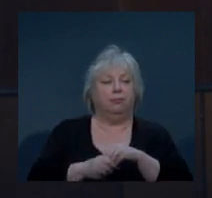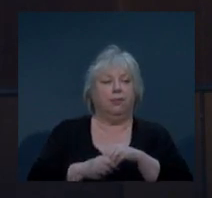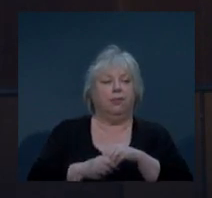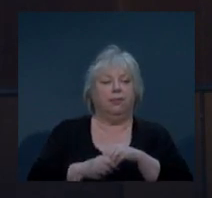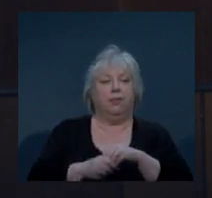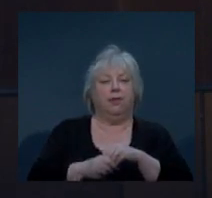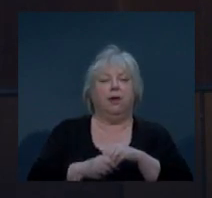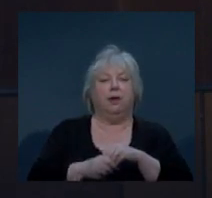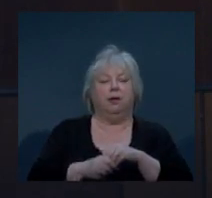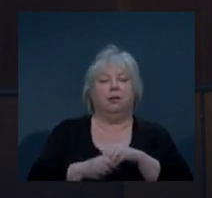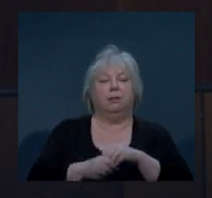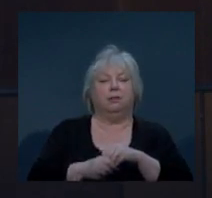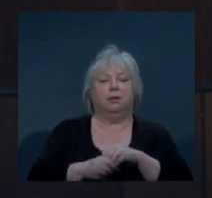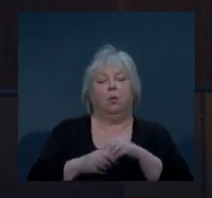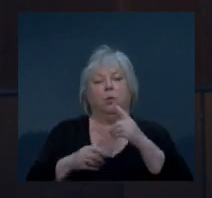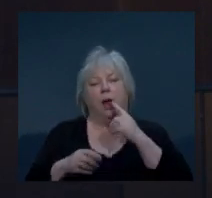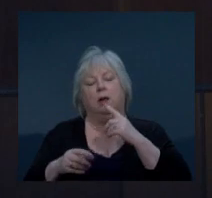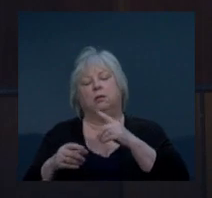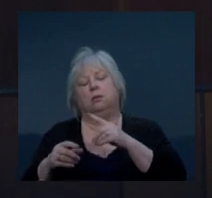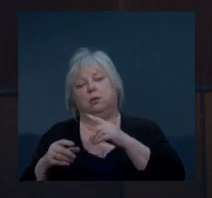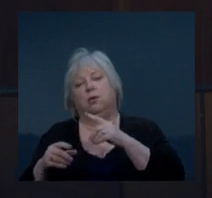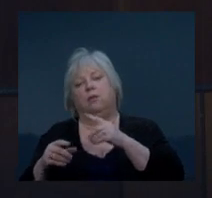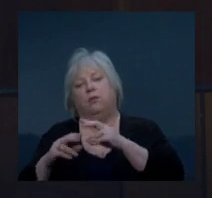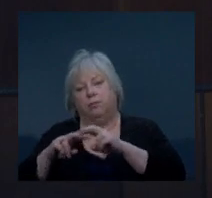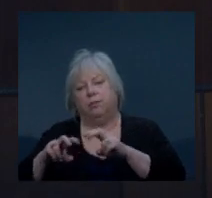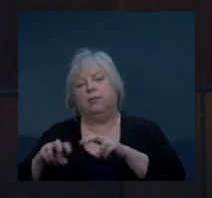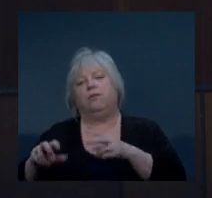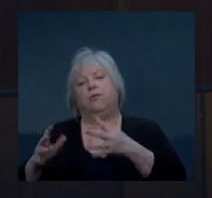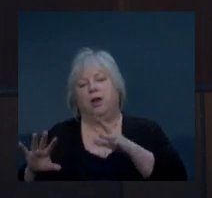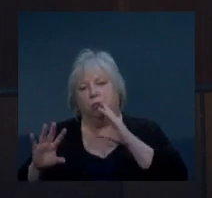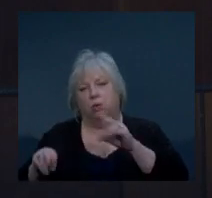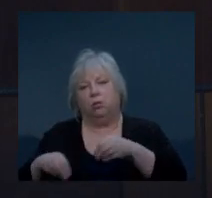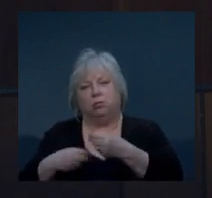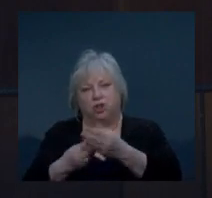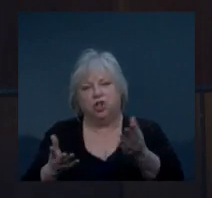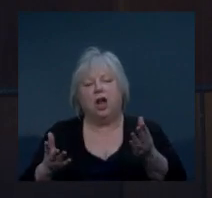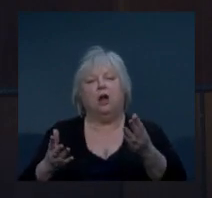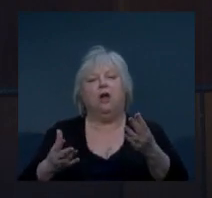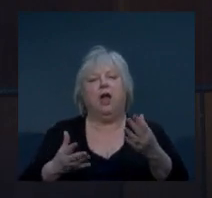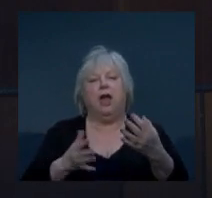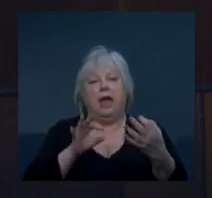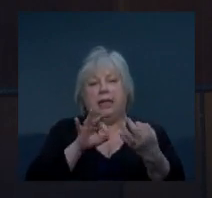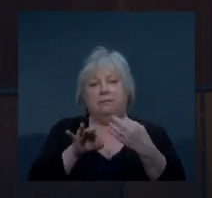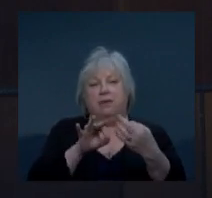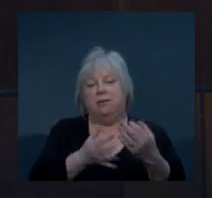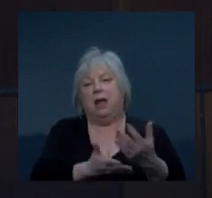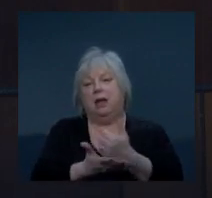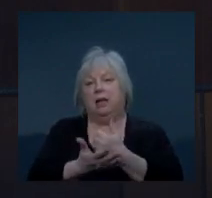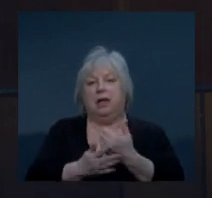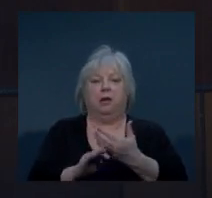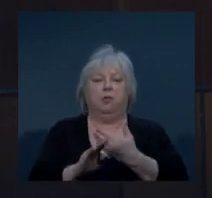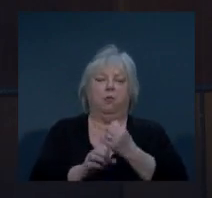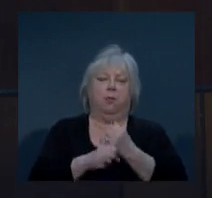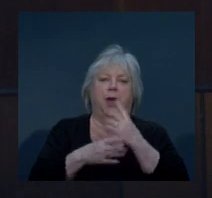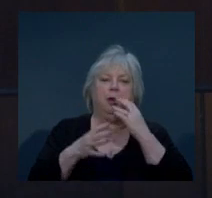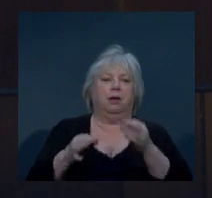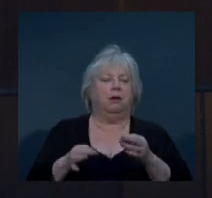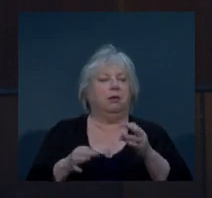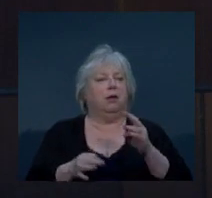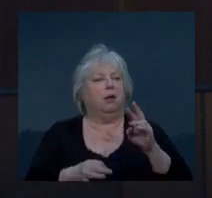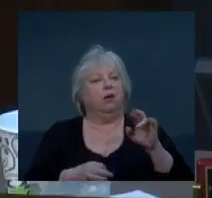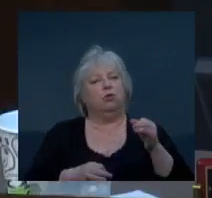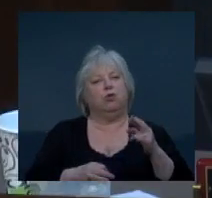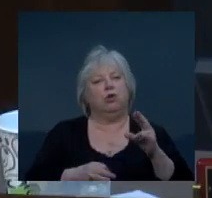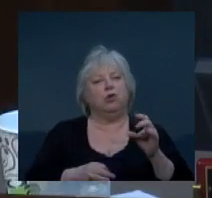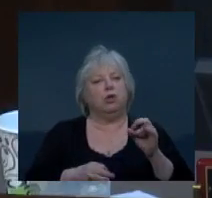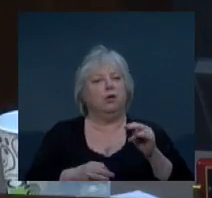from the due diligence standpoint, and share what the decision-making process is, and kind of get your feedback before a decision is being made. Well, thank you, Mayor. I think